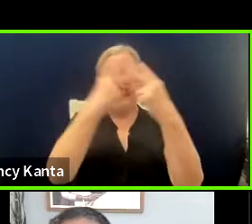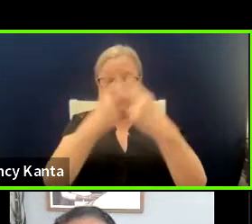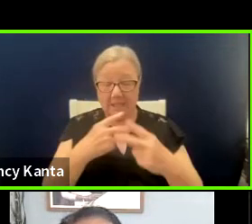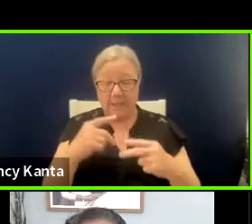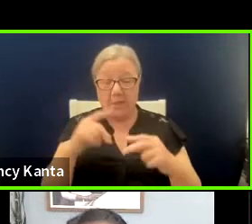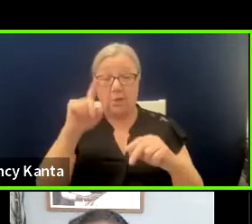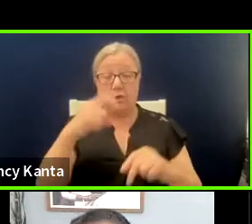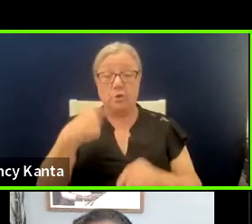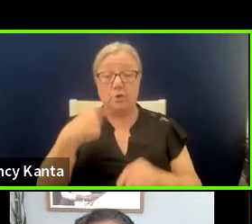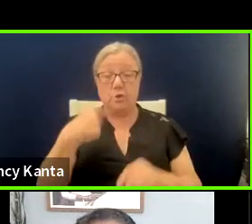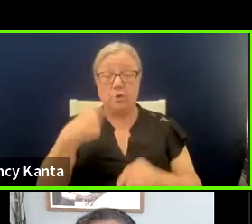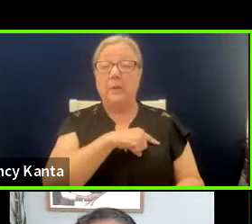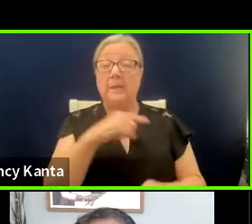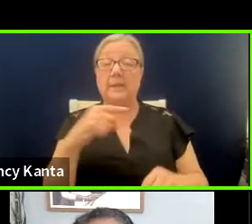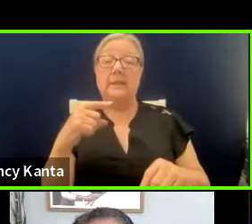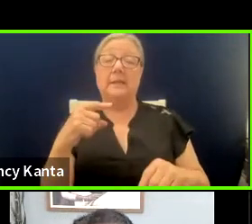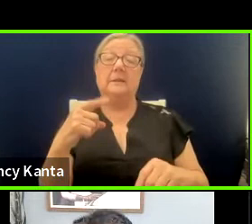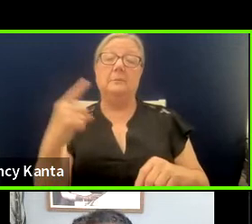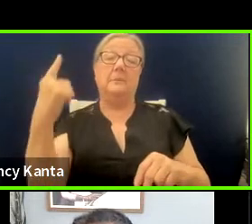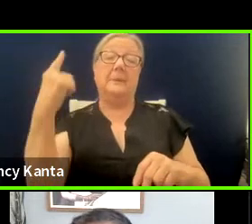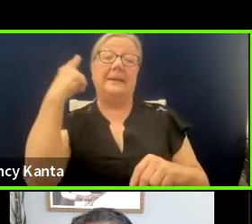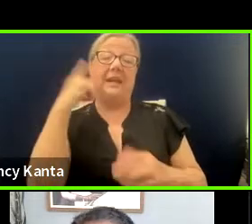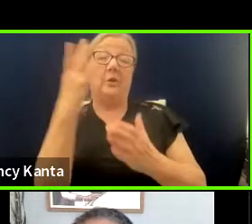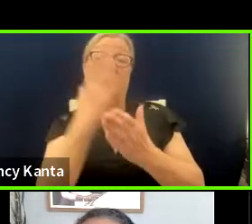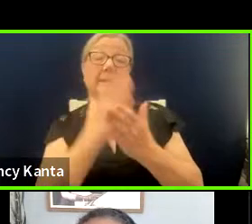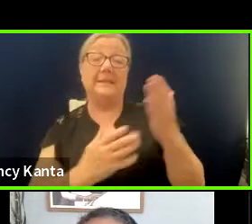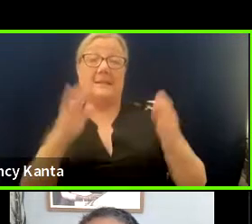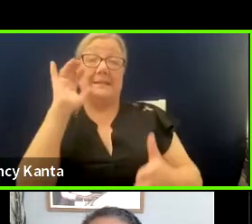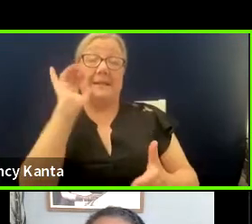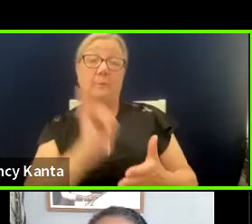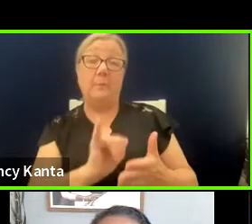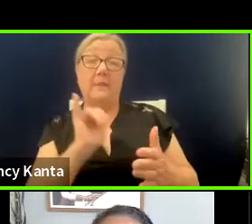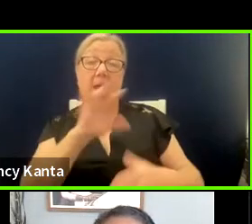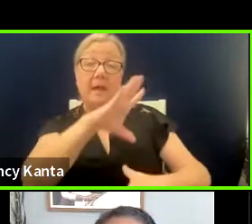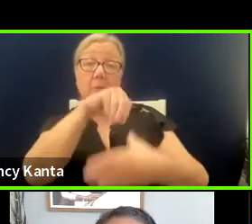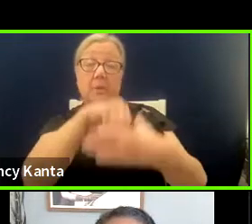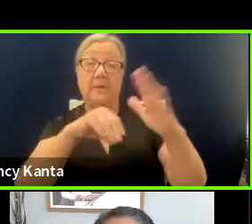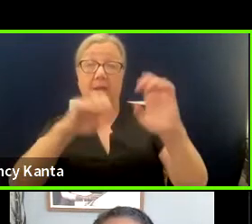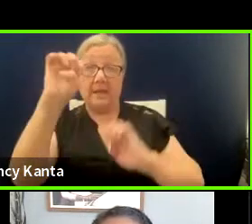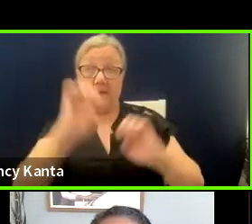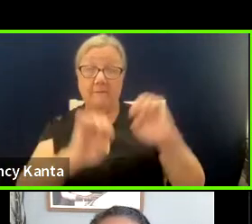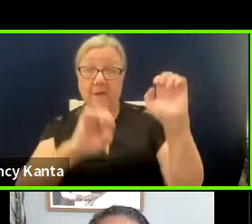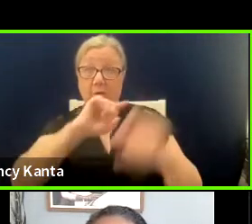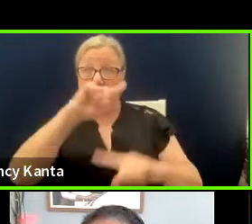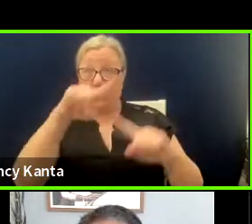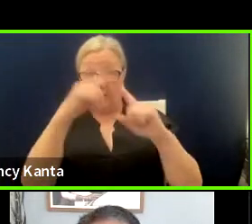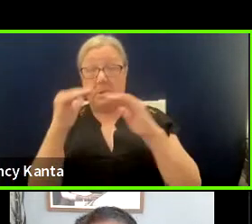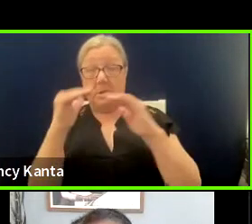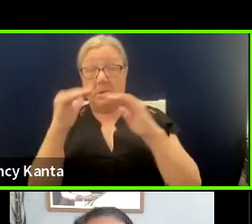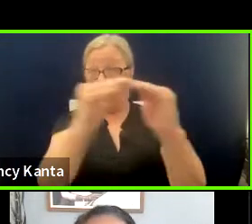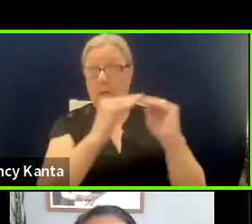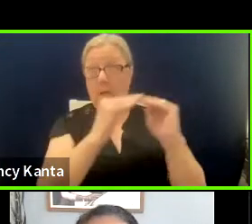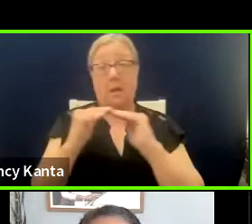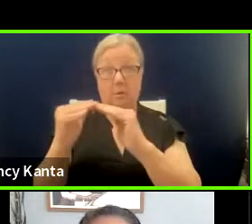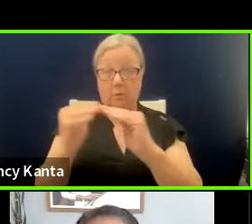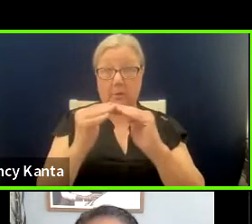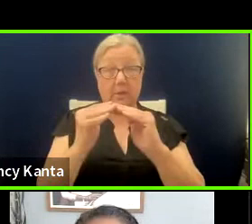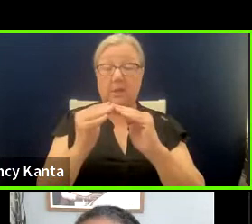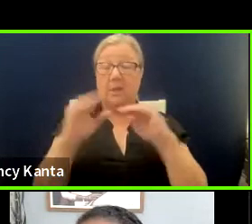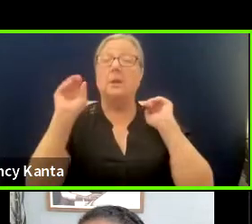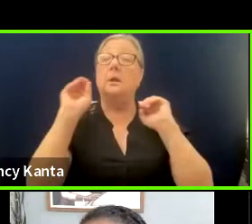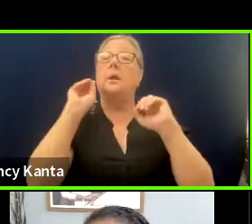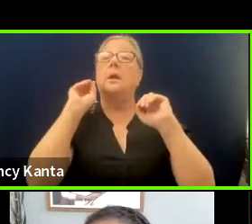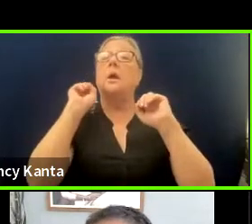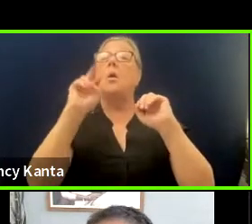carrying some of that evaluation forward to this conversation, or is that lens going to be